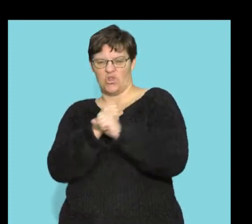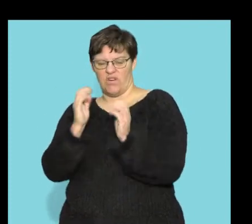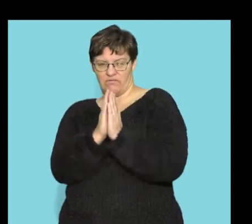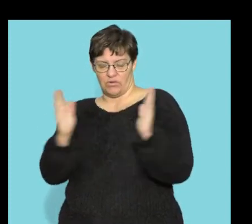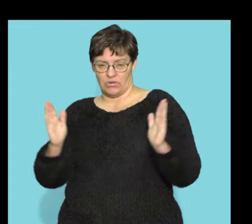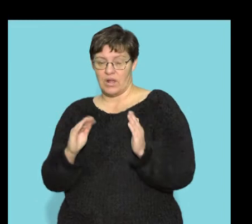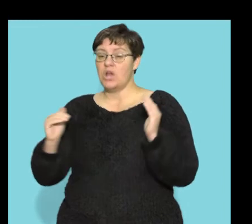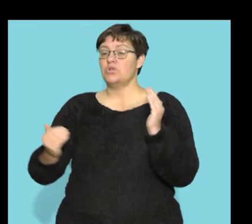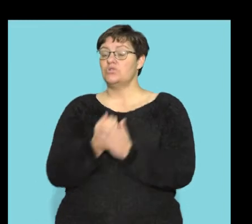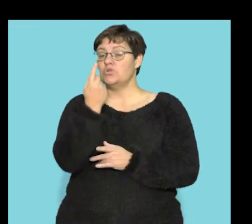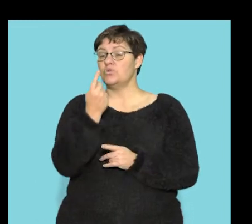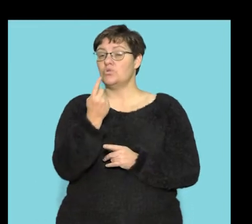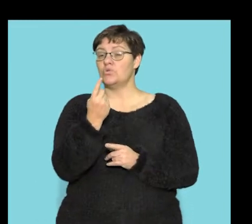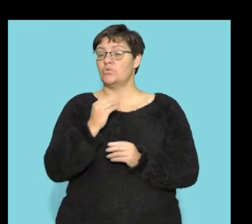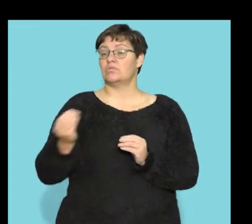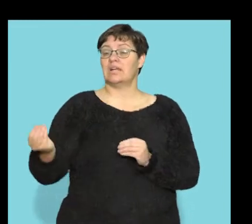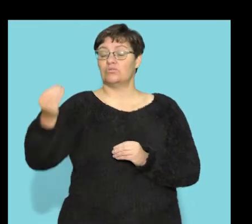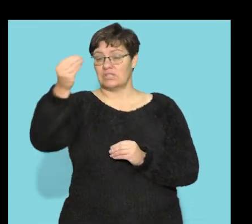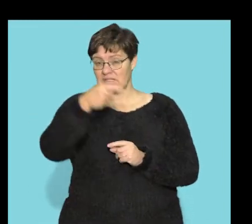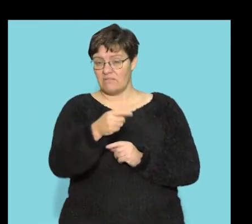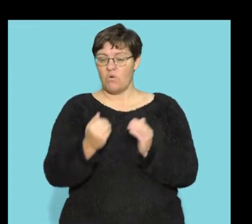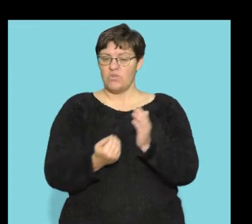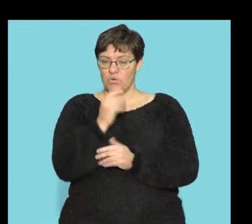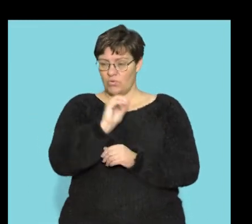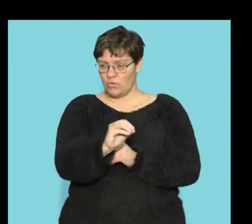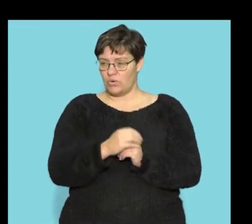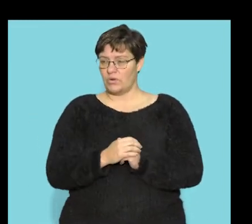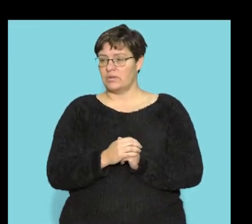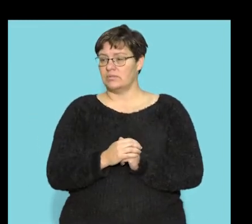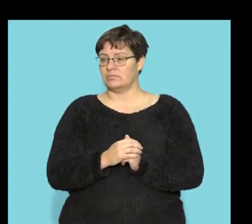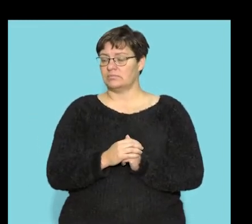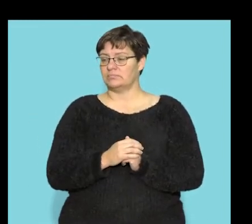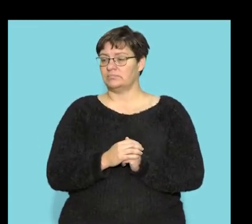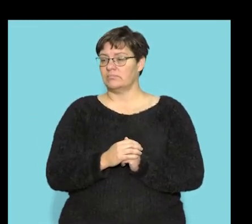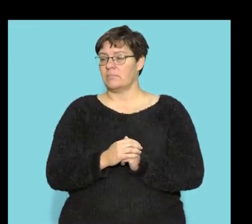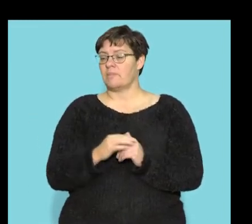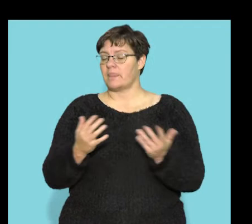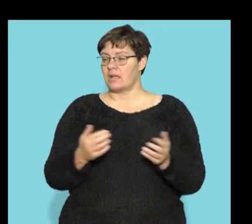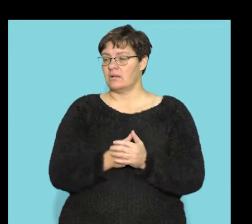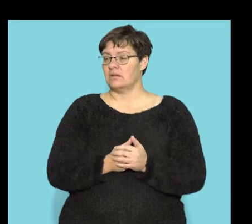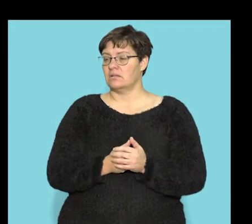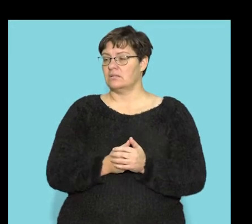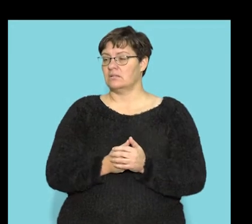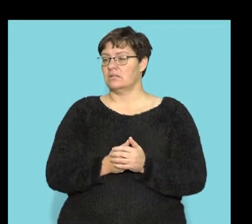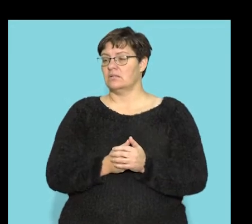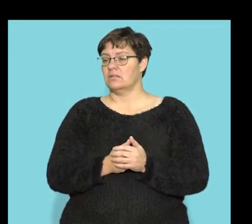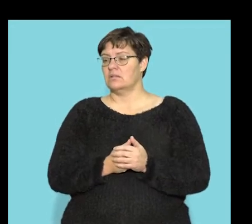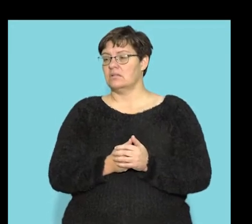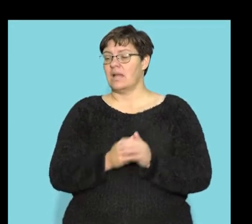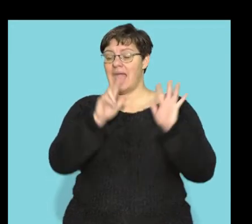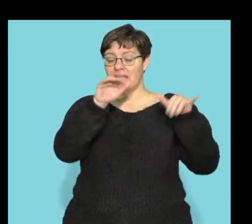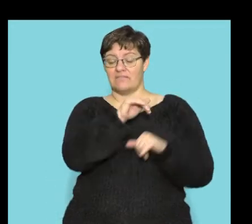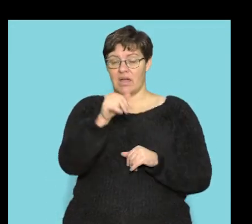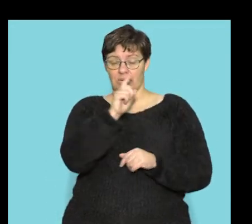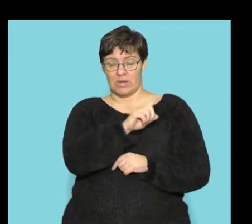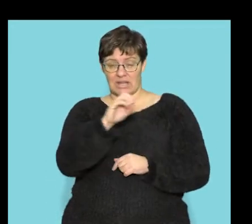be 30,000 times the 8%, which is 8 over 100, 8 divided by 100 times 4, because